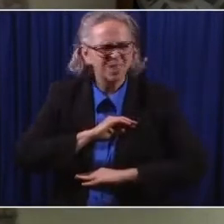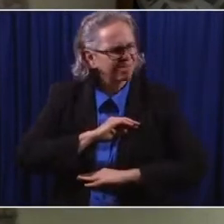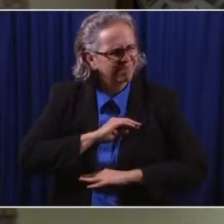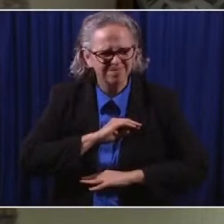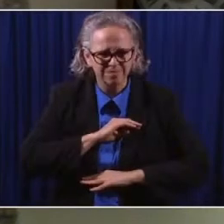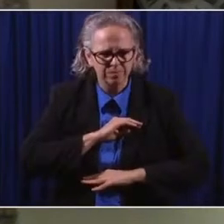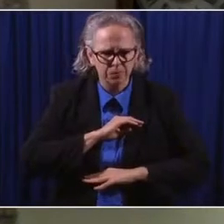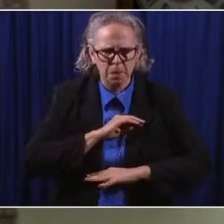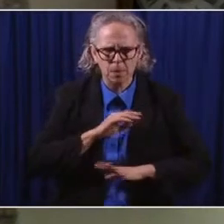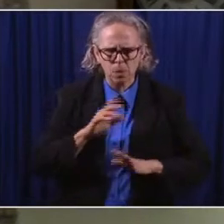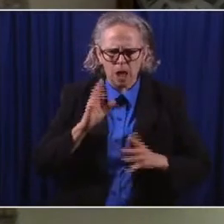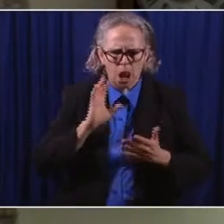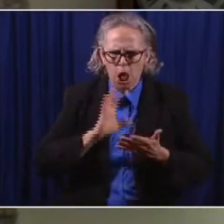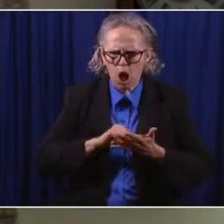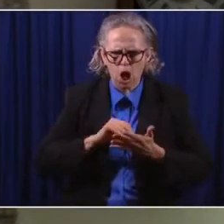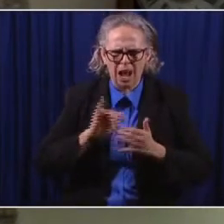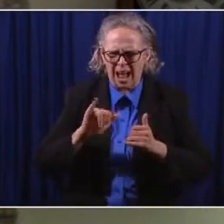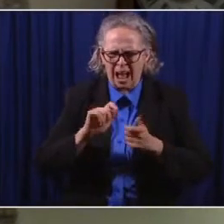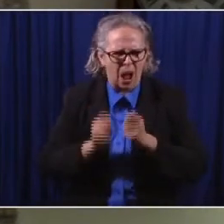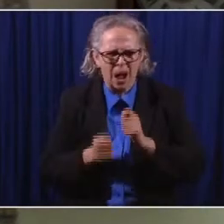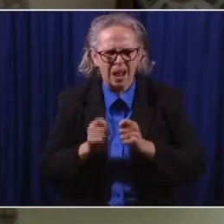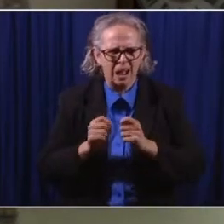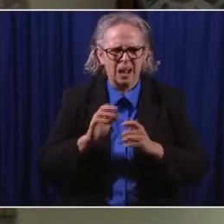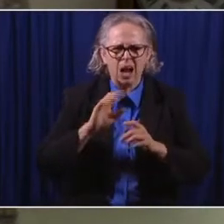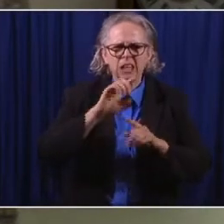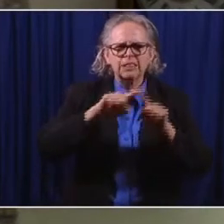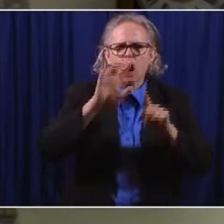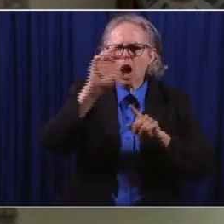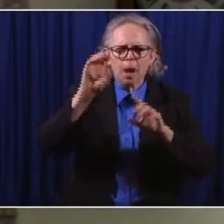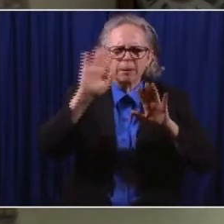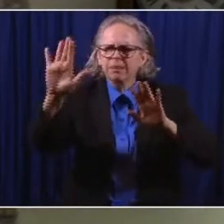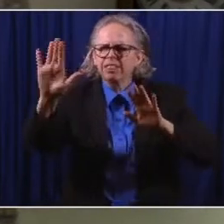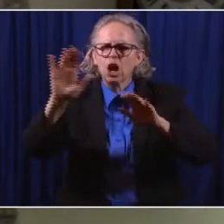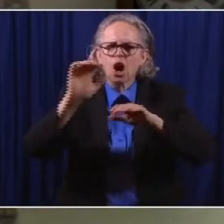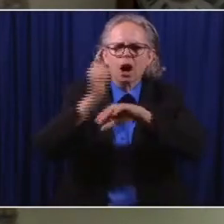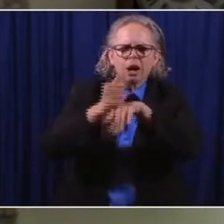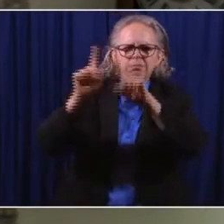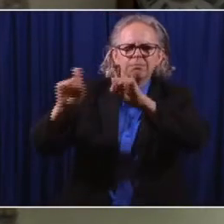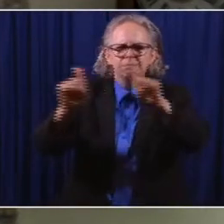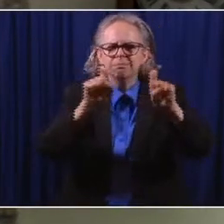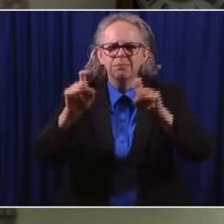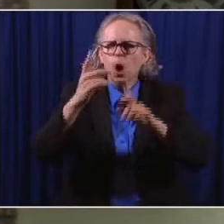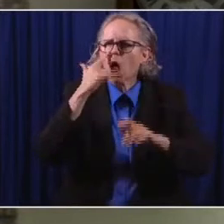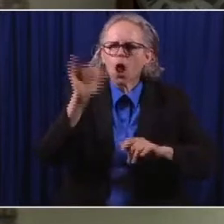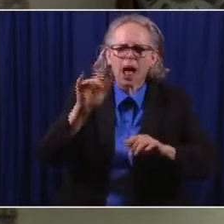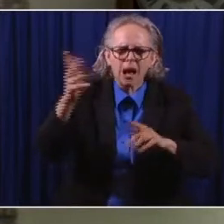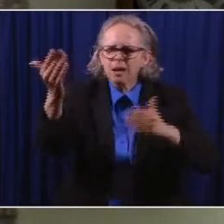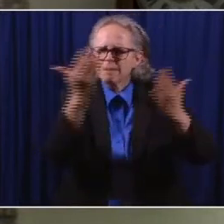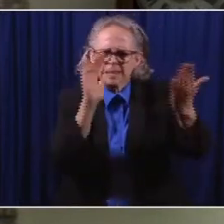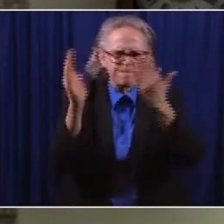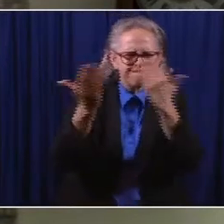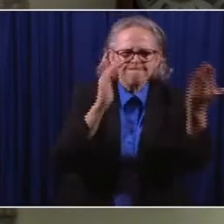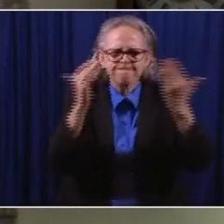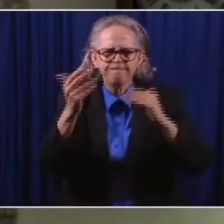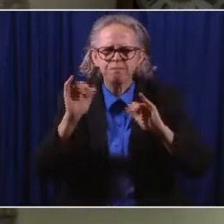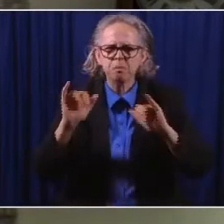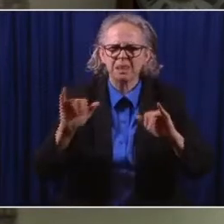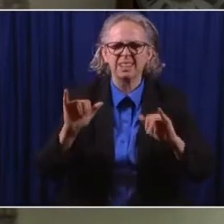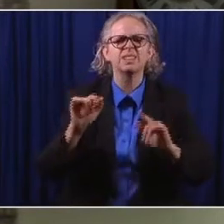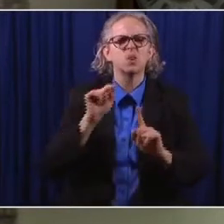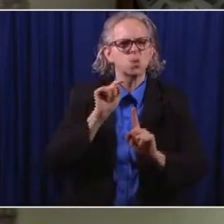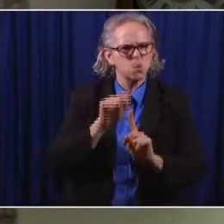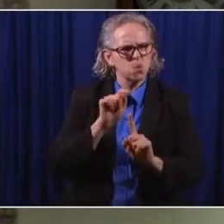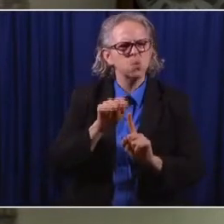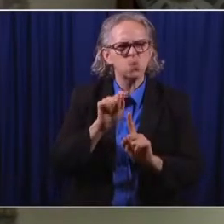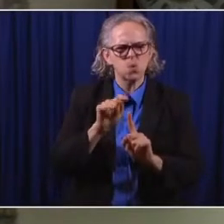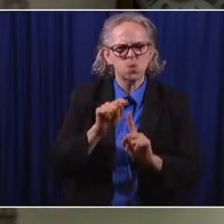tests, one of the things that we're seeing is exactly what Kevin said. And some